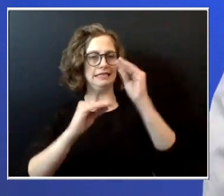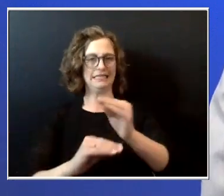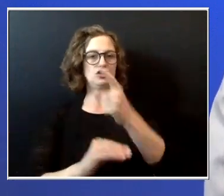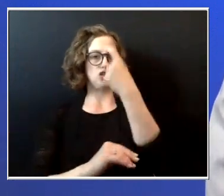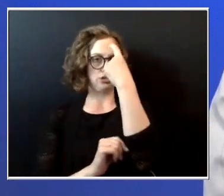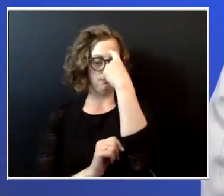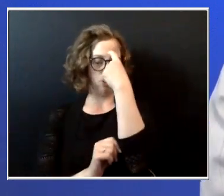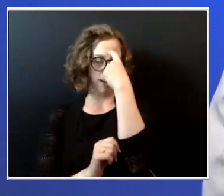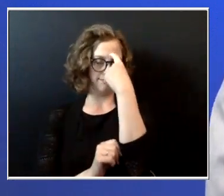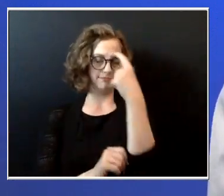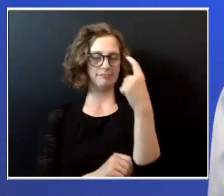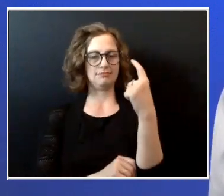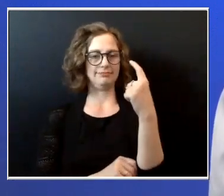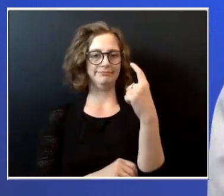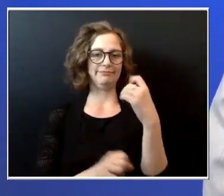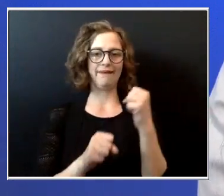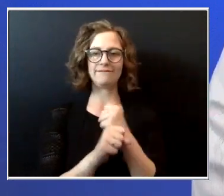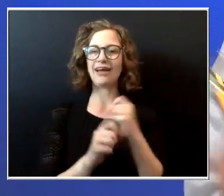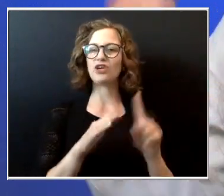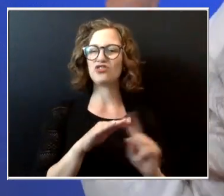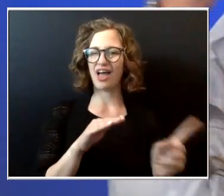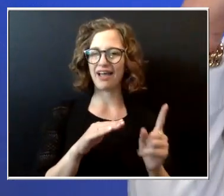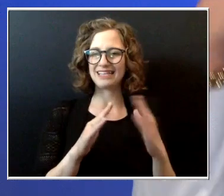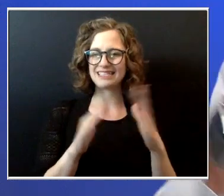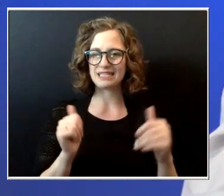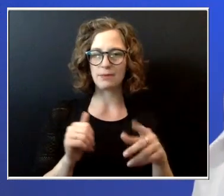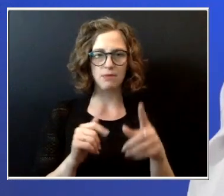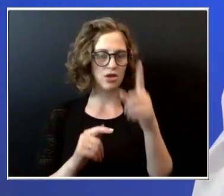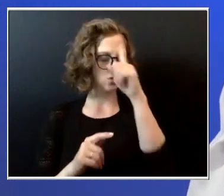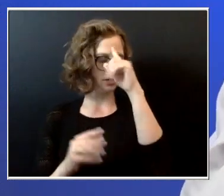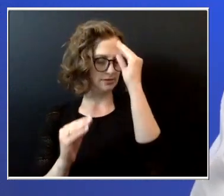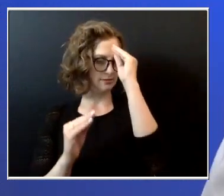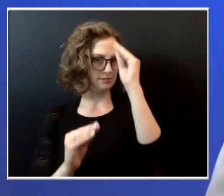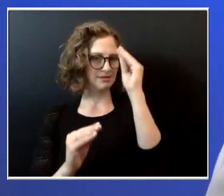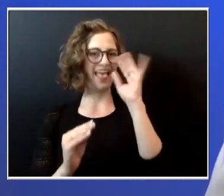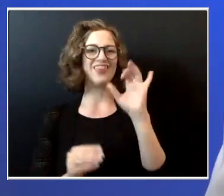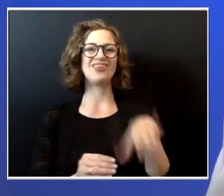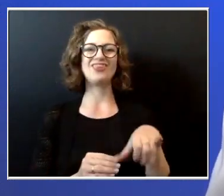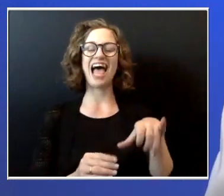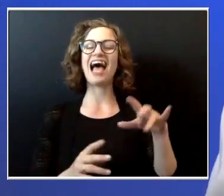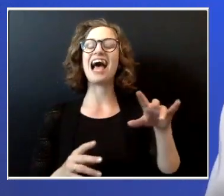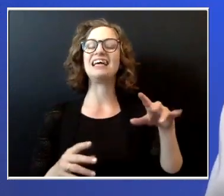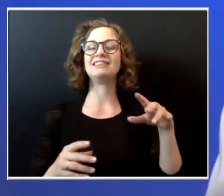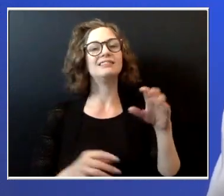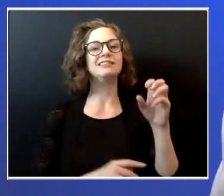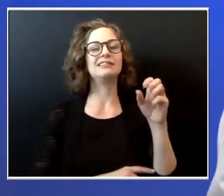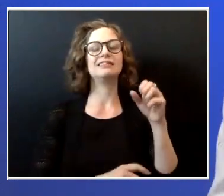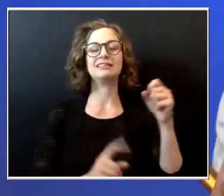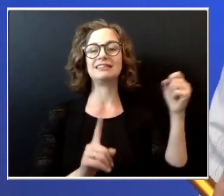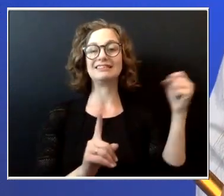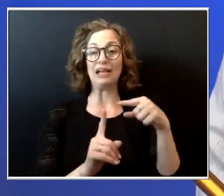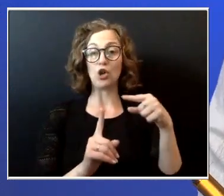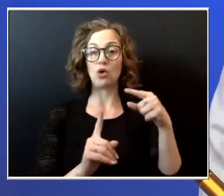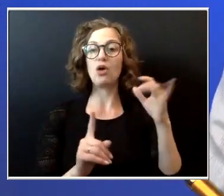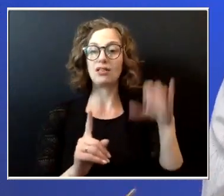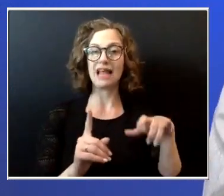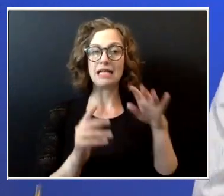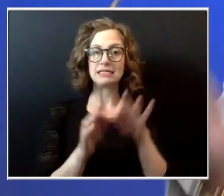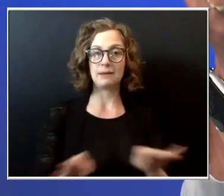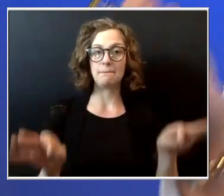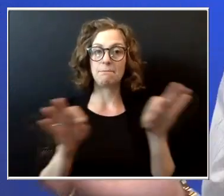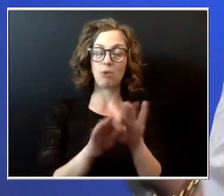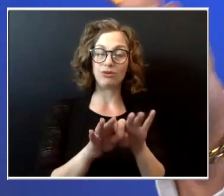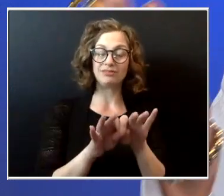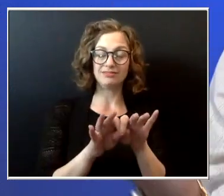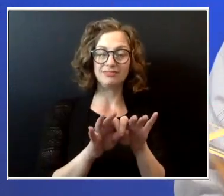this signal is really strong and important, right? Because it's coming from my ear and my skin. That will help weaken the pathway